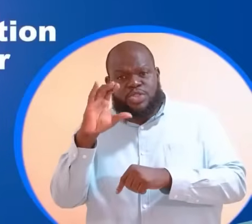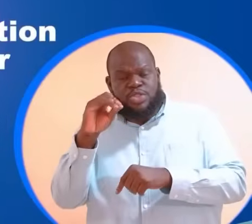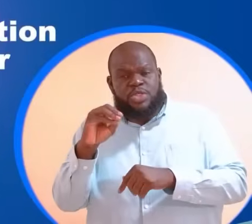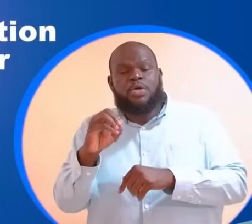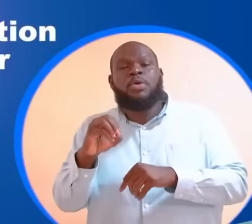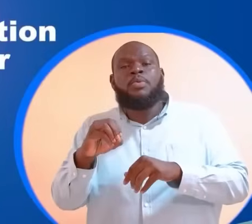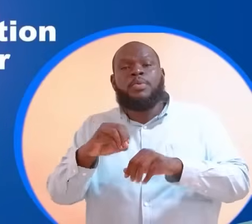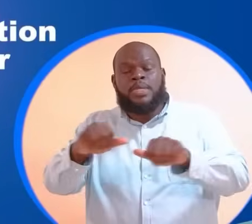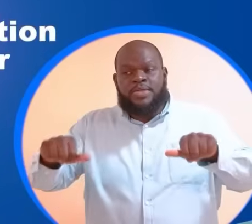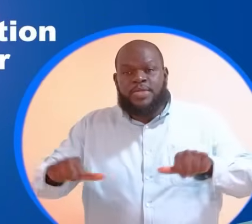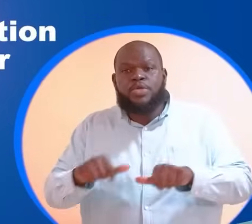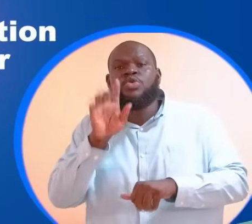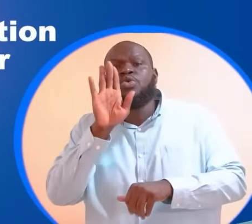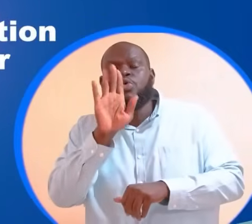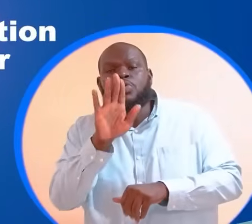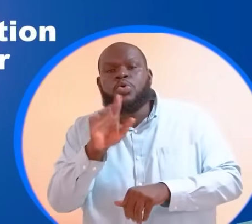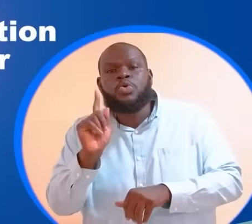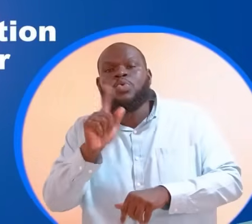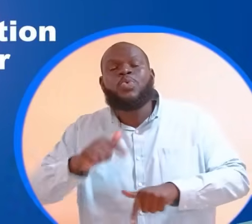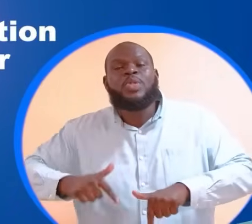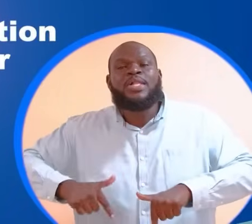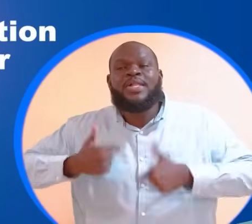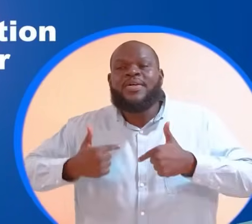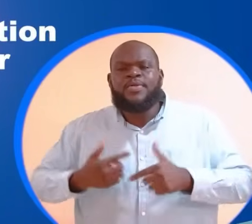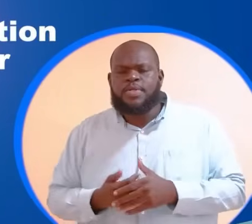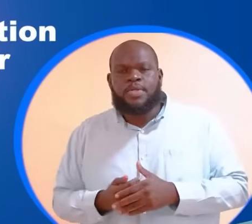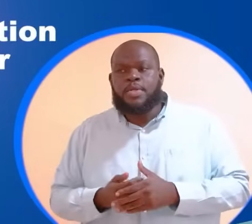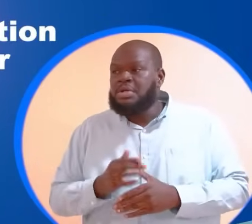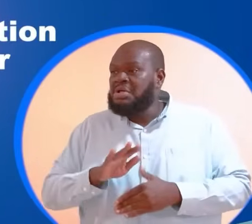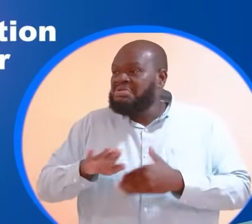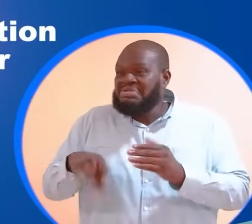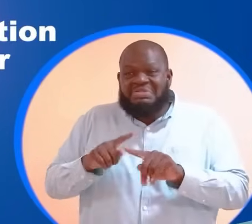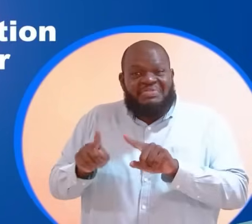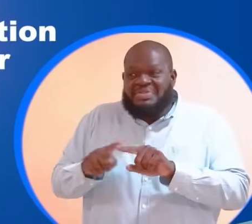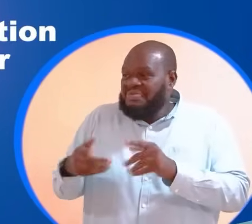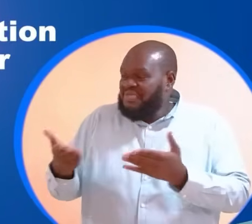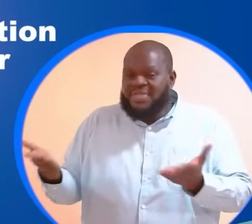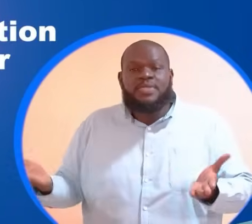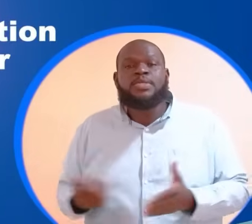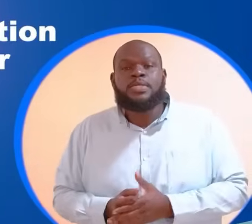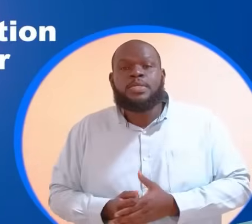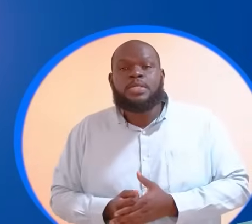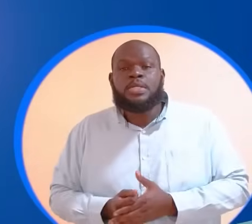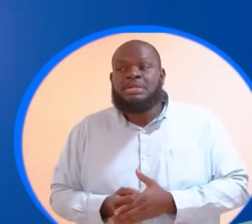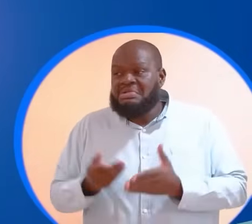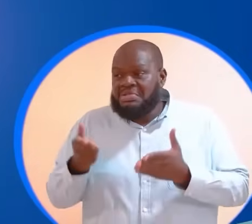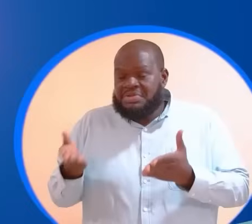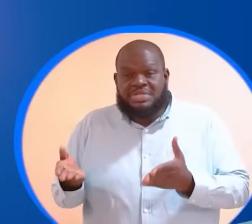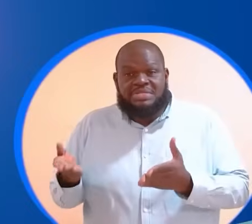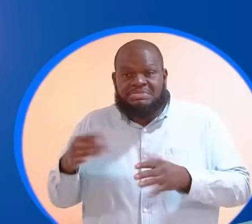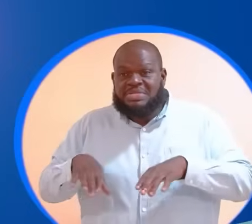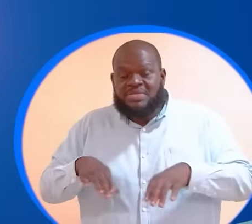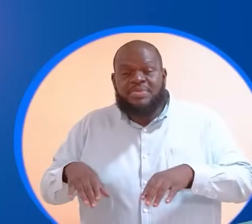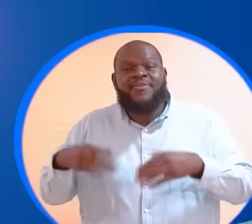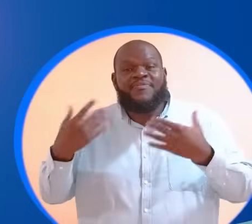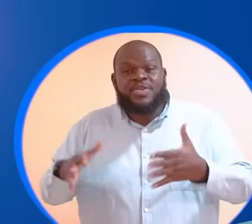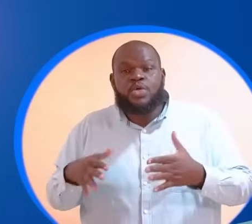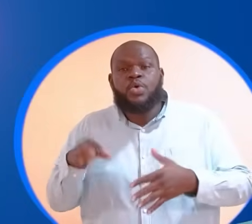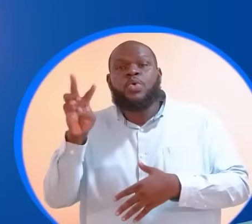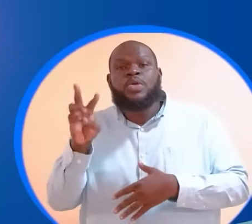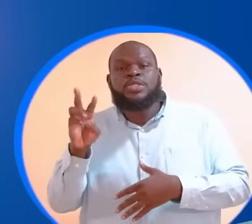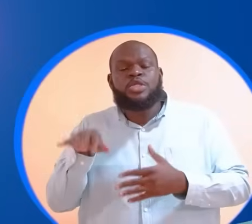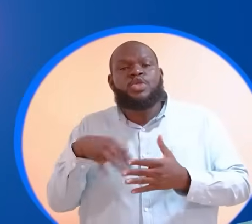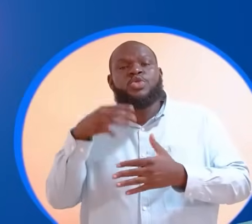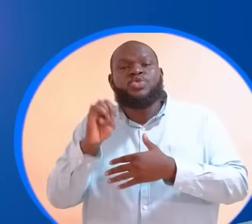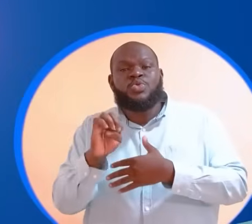GECOM registration office responsible for your area of residence to conduct any of these transactions. The claims aspect of this exercise